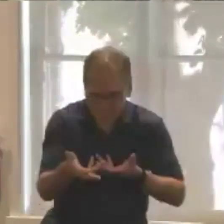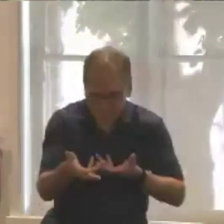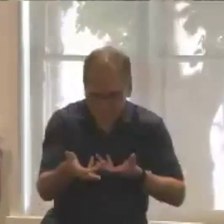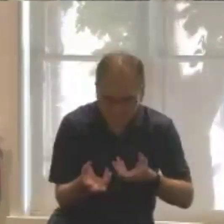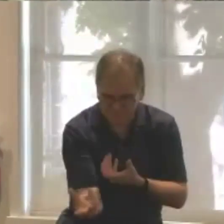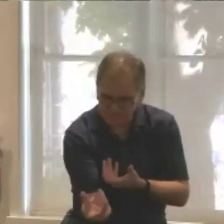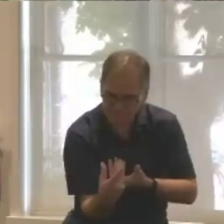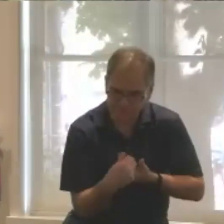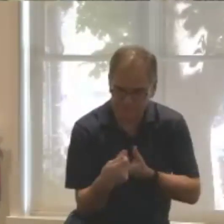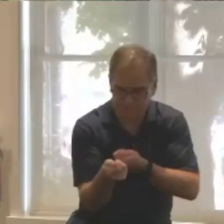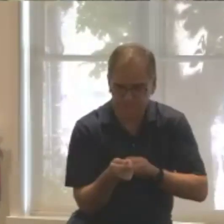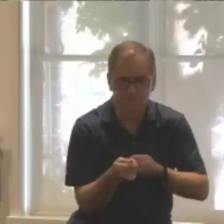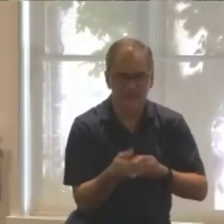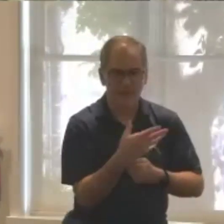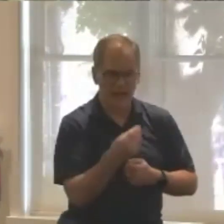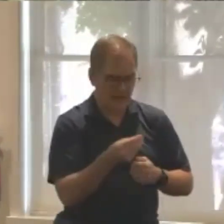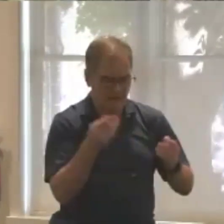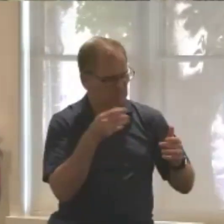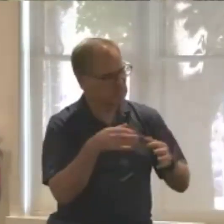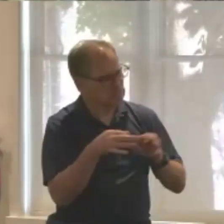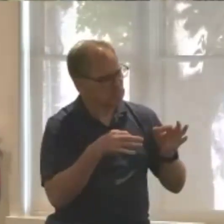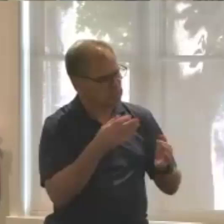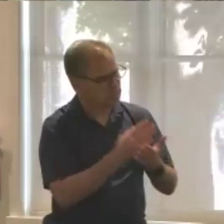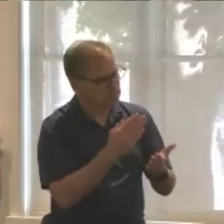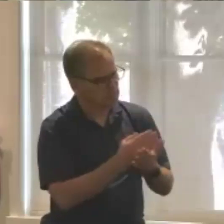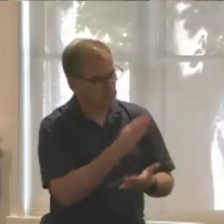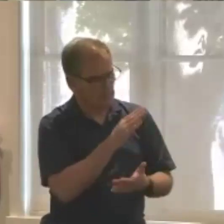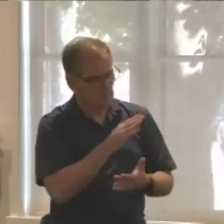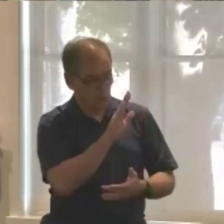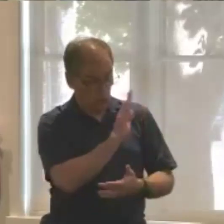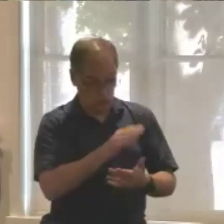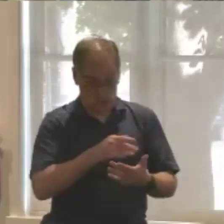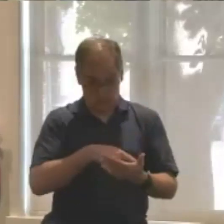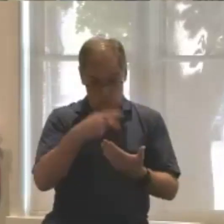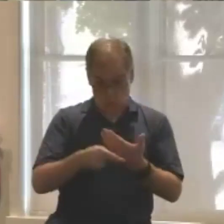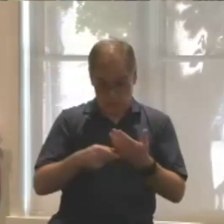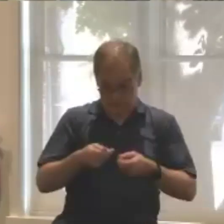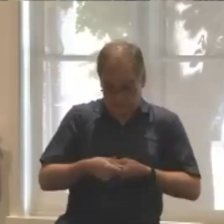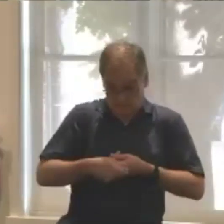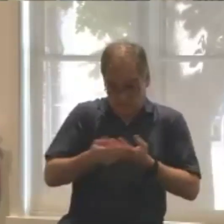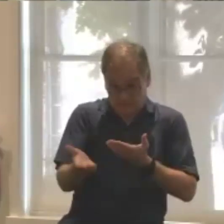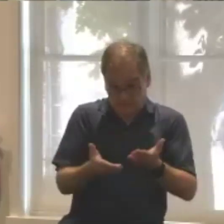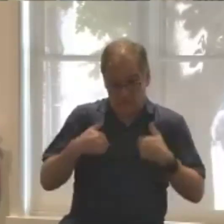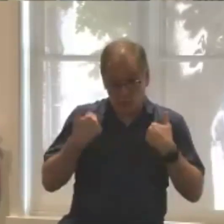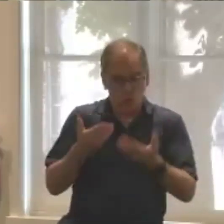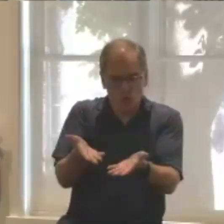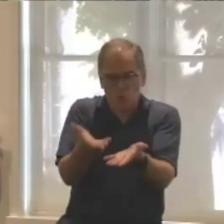your organization serves. I will turn on the presentation now.